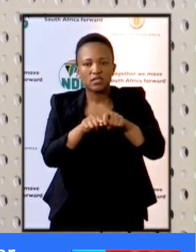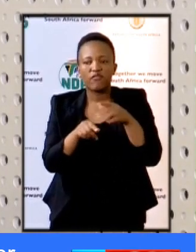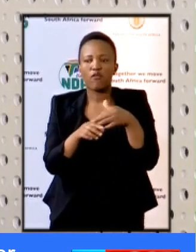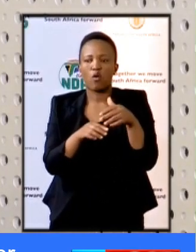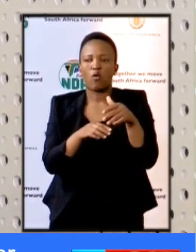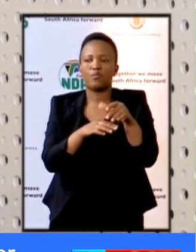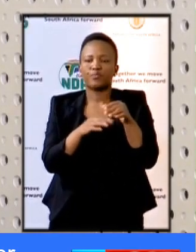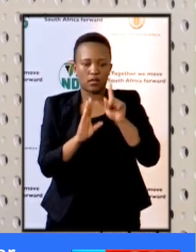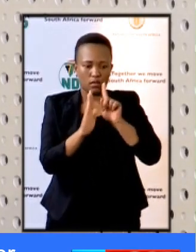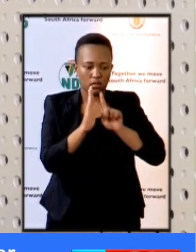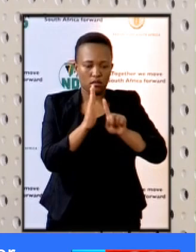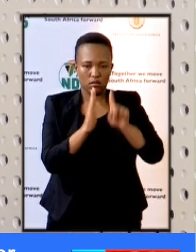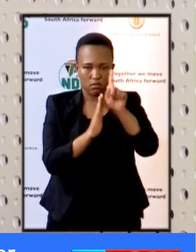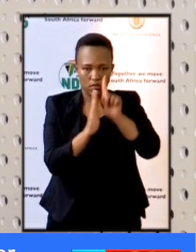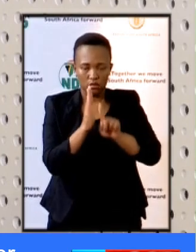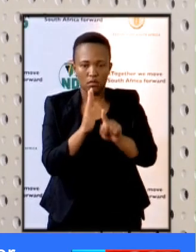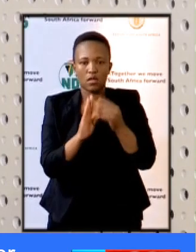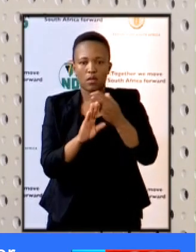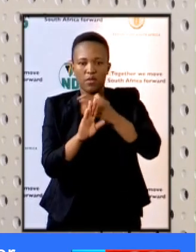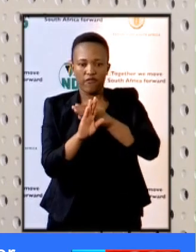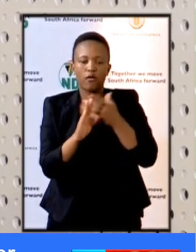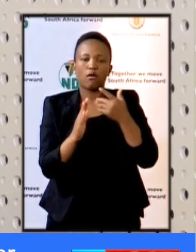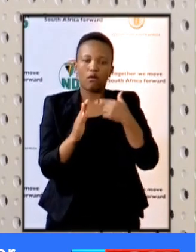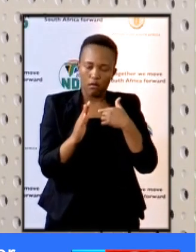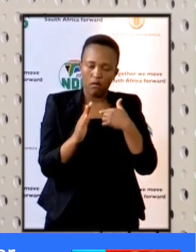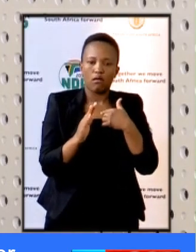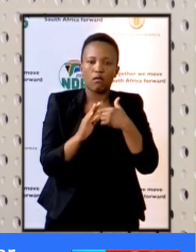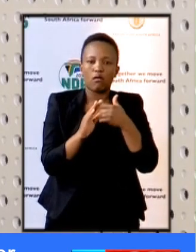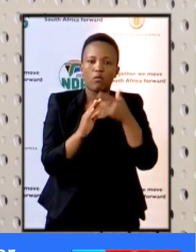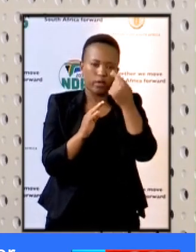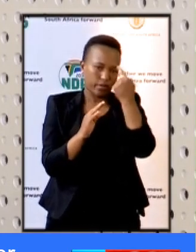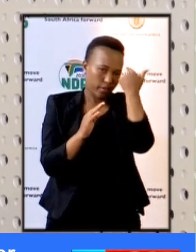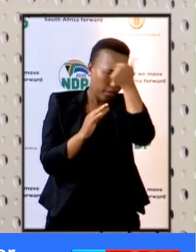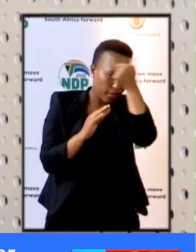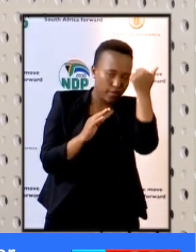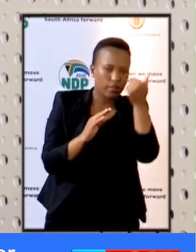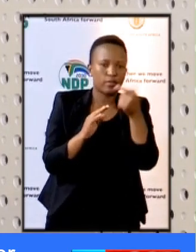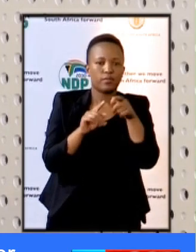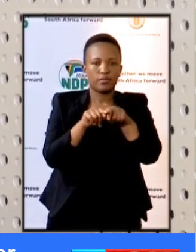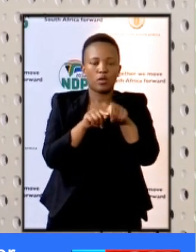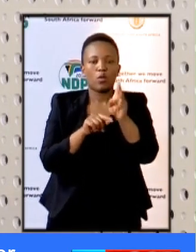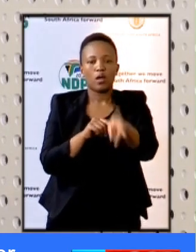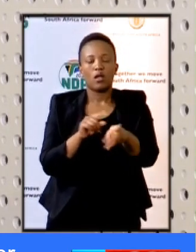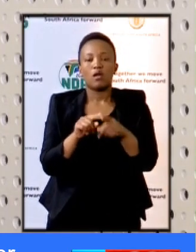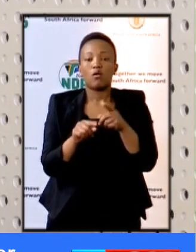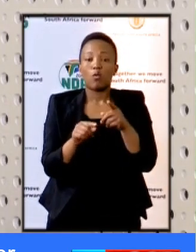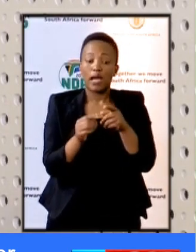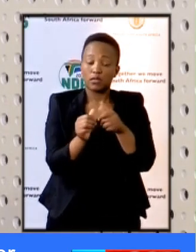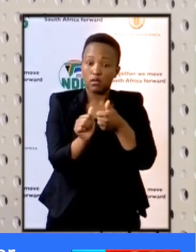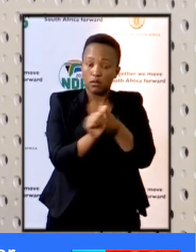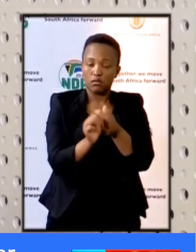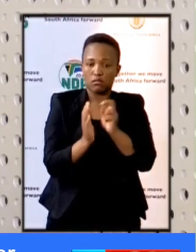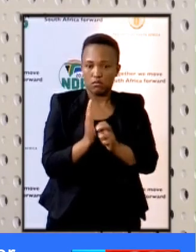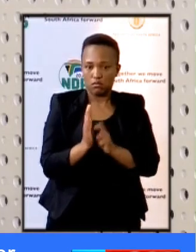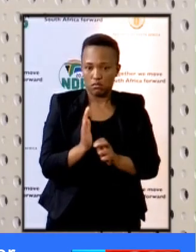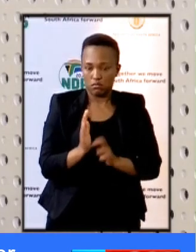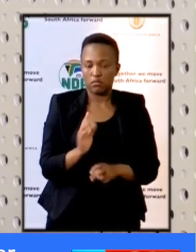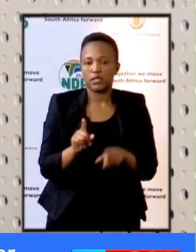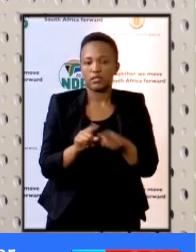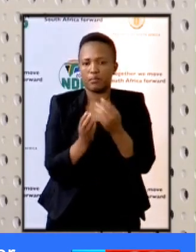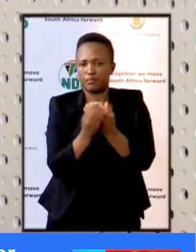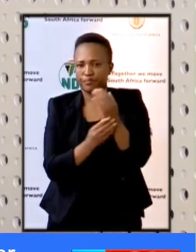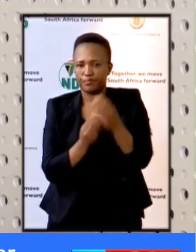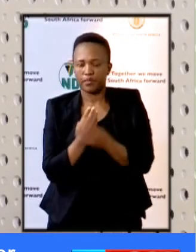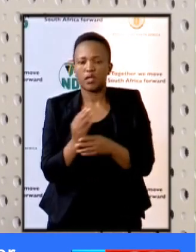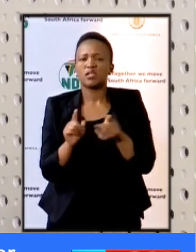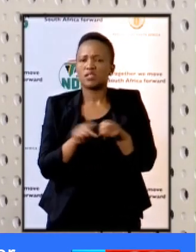the premises in strict compliance with the COVID-19 protocols and requirements. We will also be announcing on